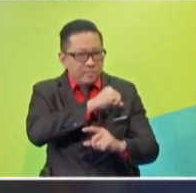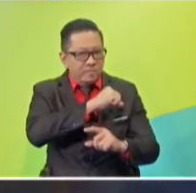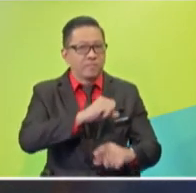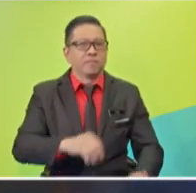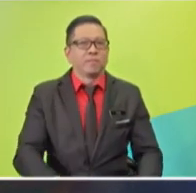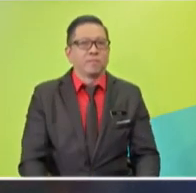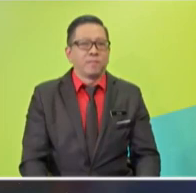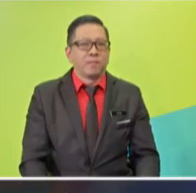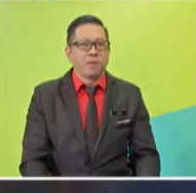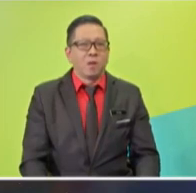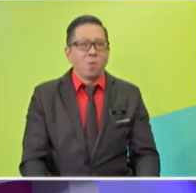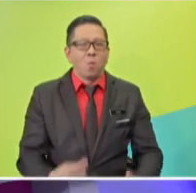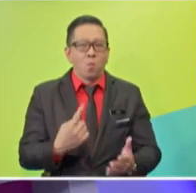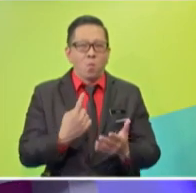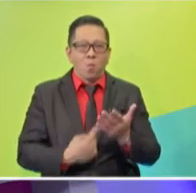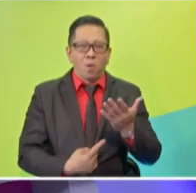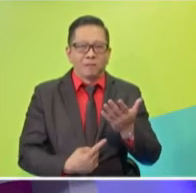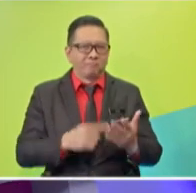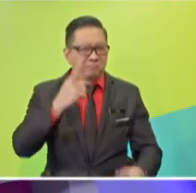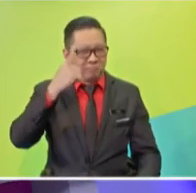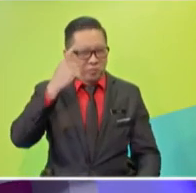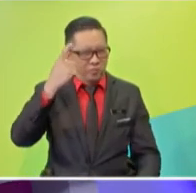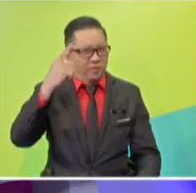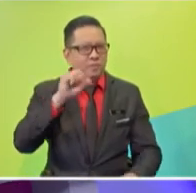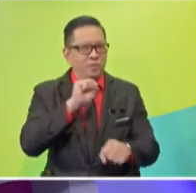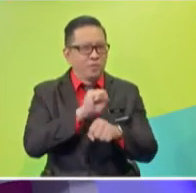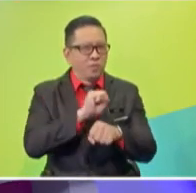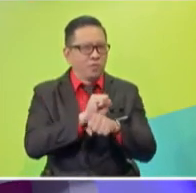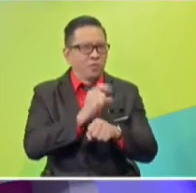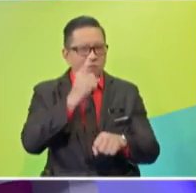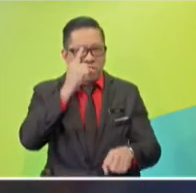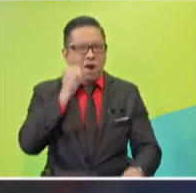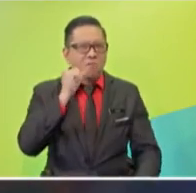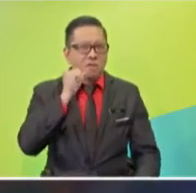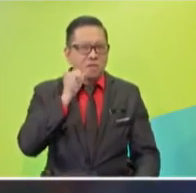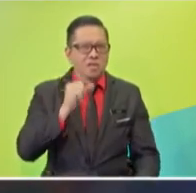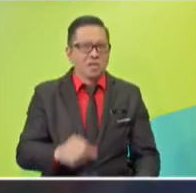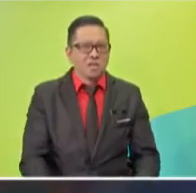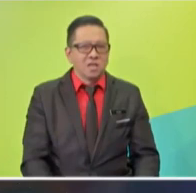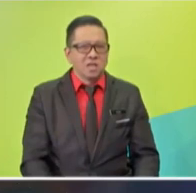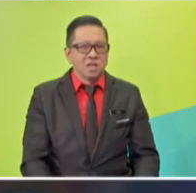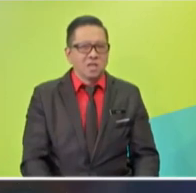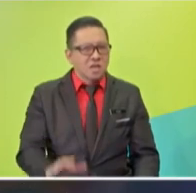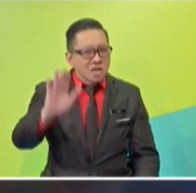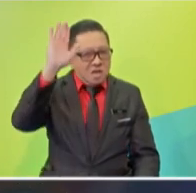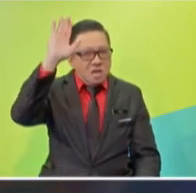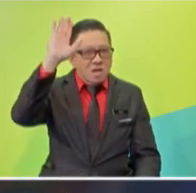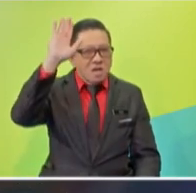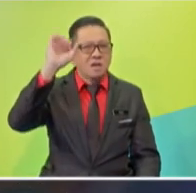guess. What is Auni's dream job? Yes. Anyone, raise up your hand. Uh-huh, raise up your